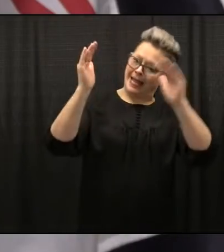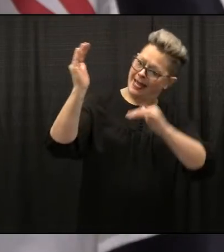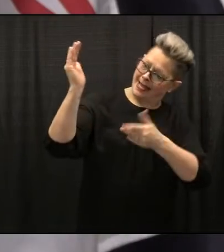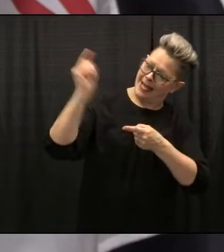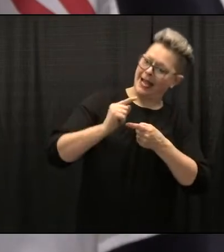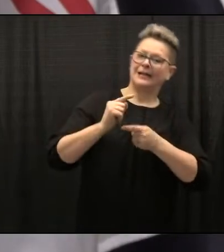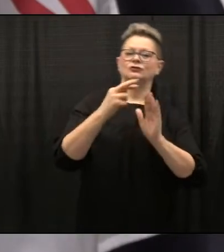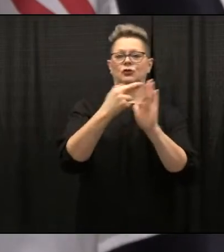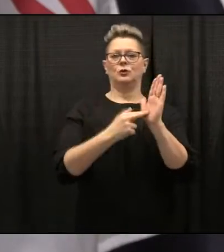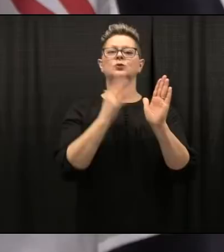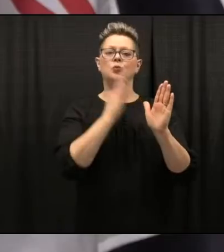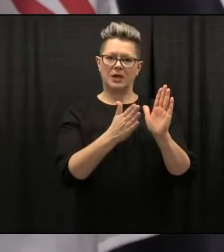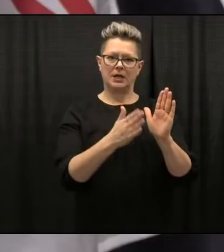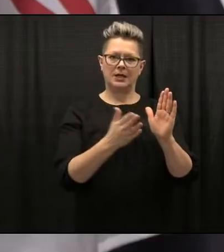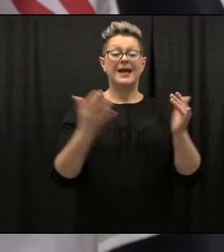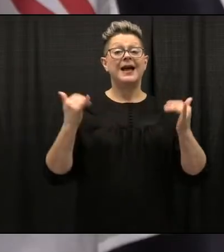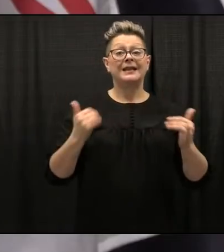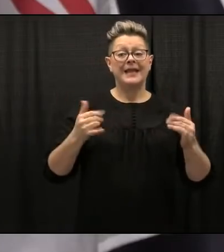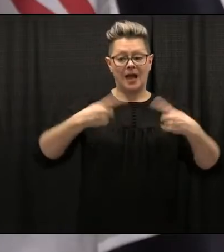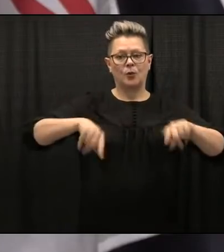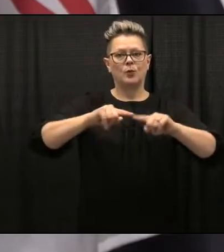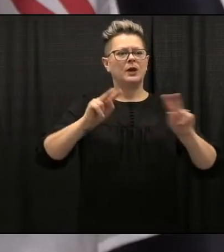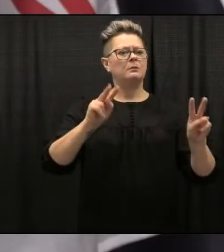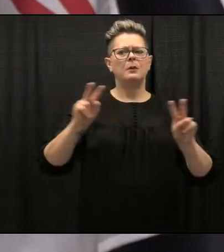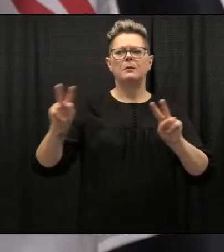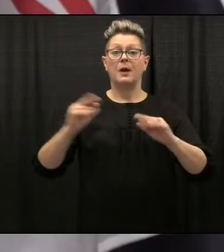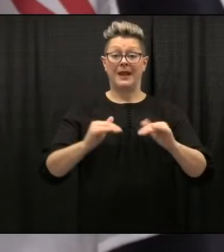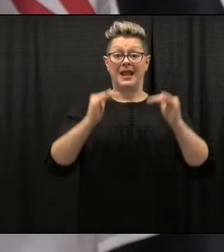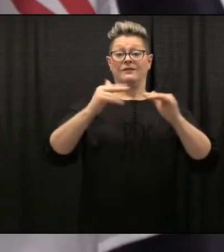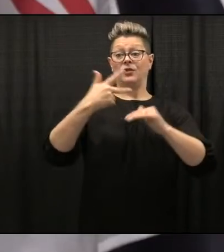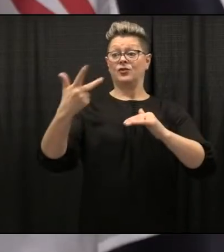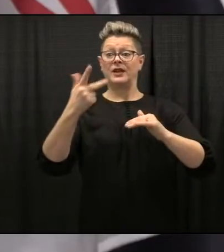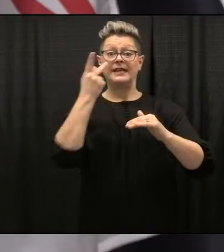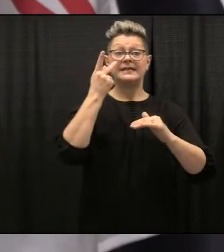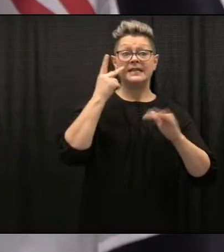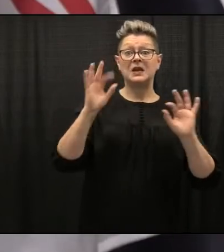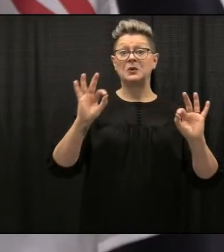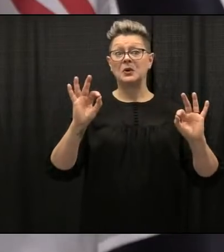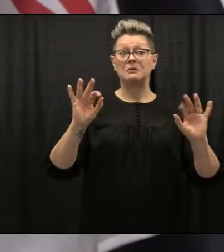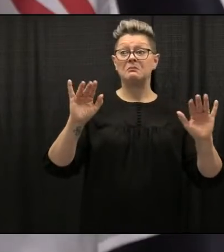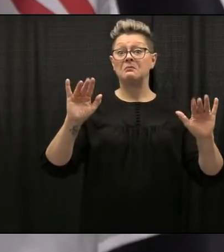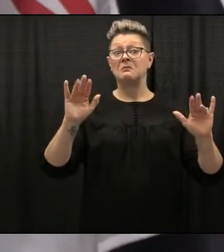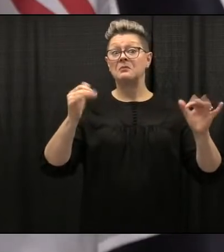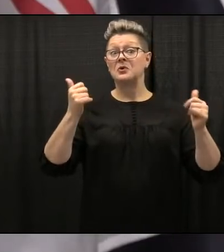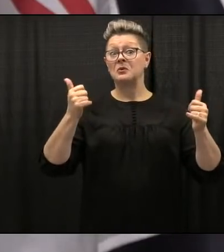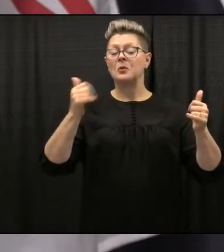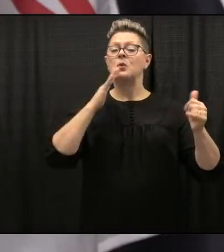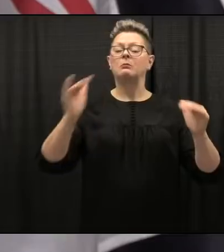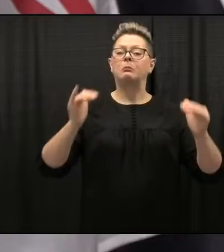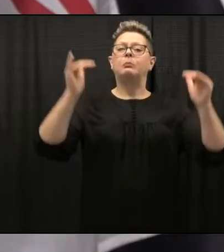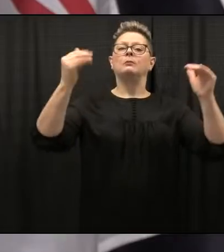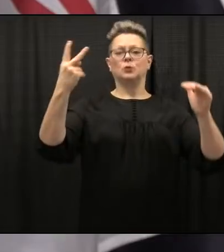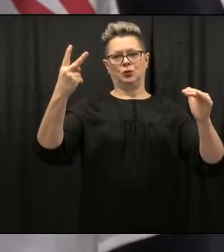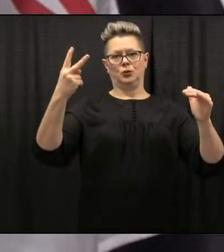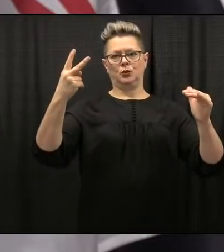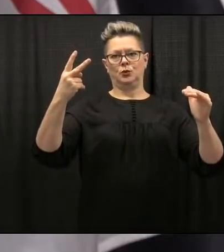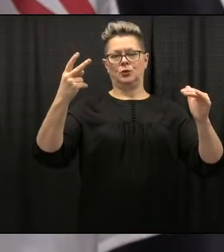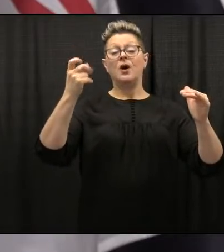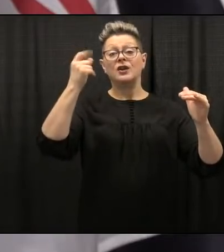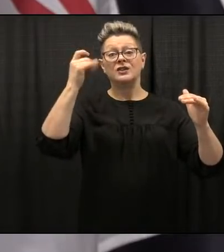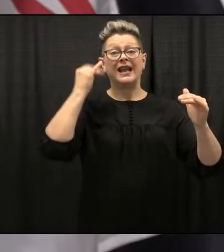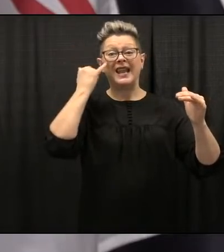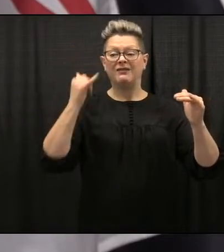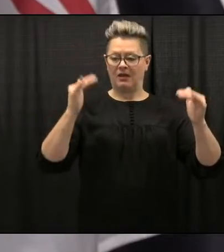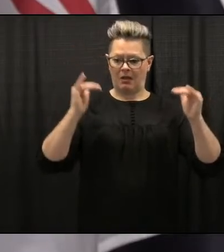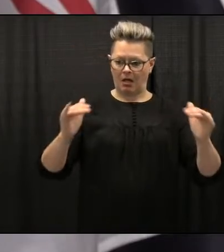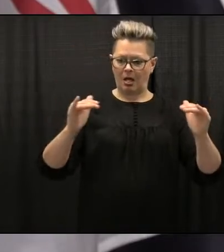gradually open the tap and monitor the effect. If cooperation wanes now, the impacts could result in a delay.